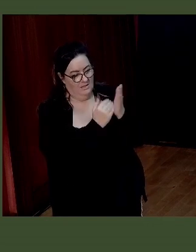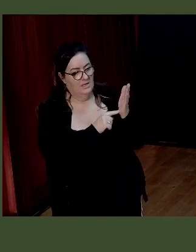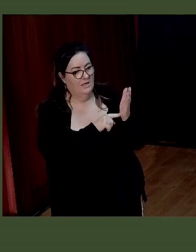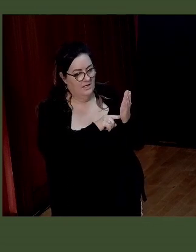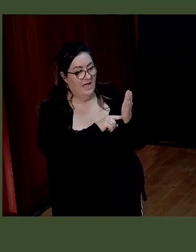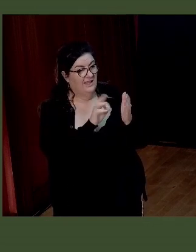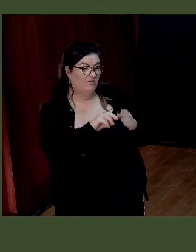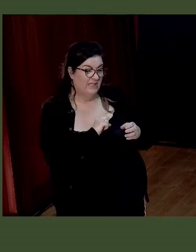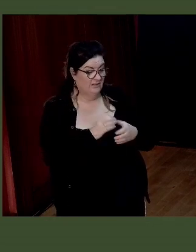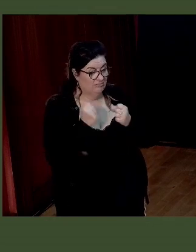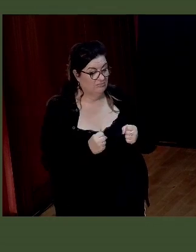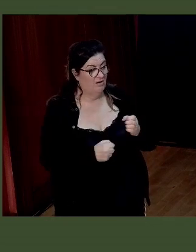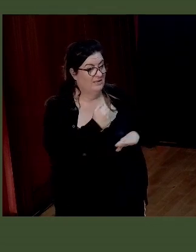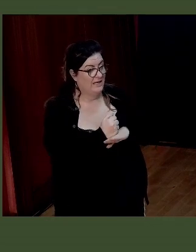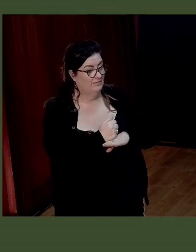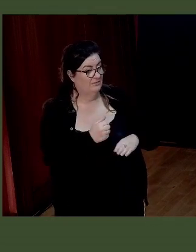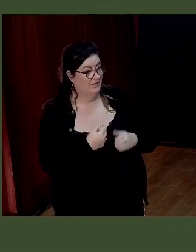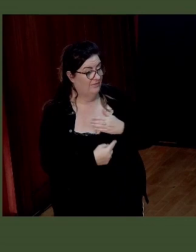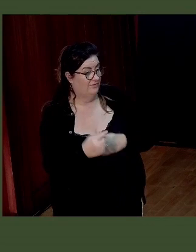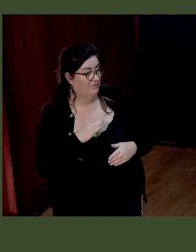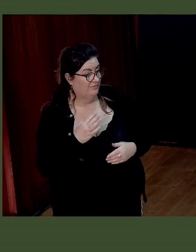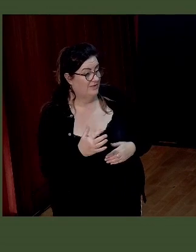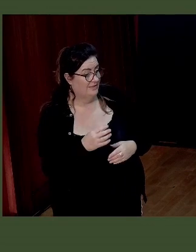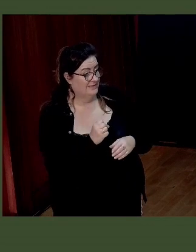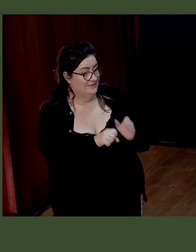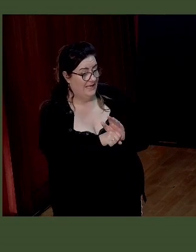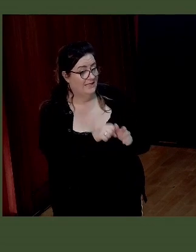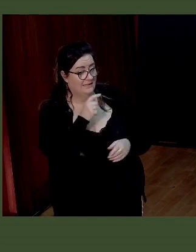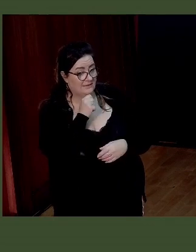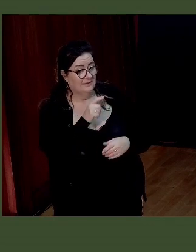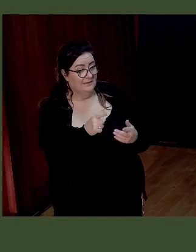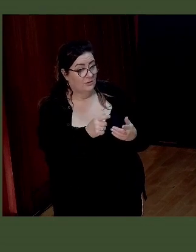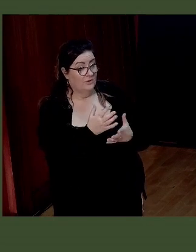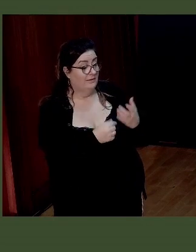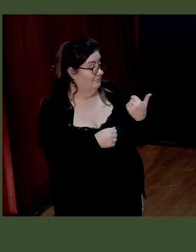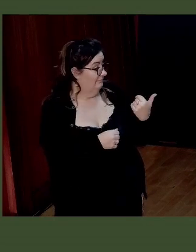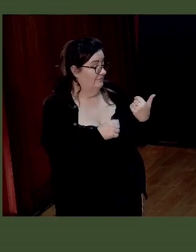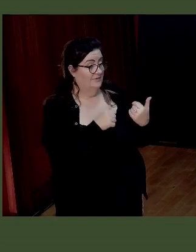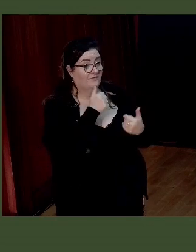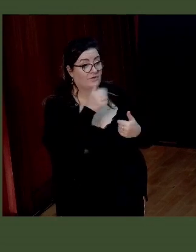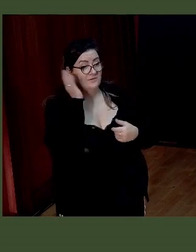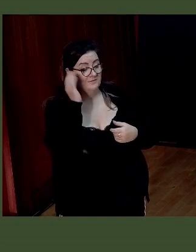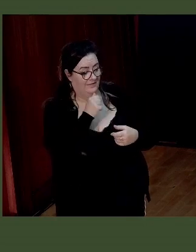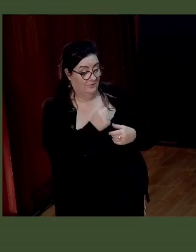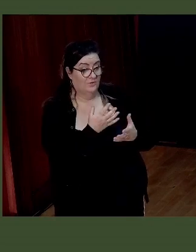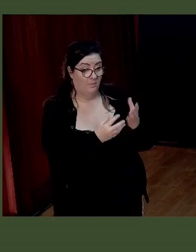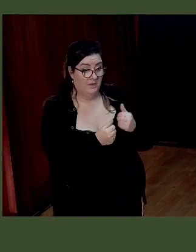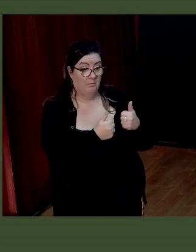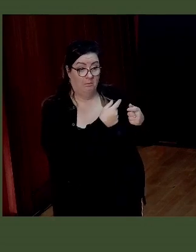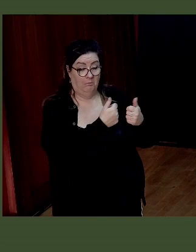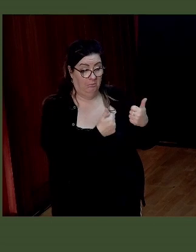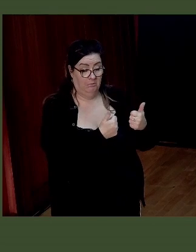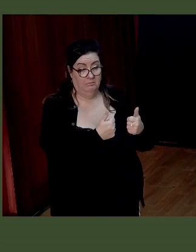the setting up of the Free State. As our first speaker said, you know, there were some really good things about this state that